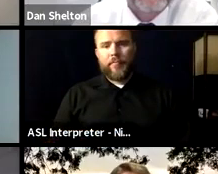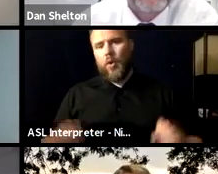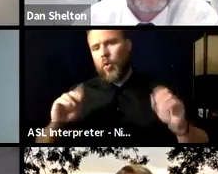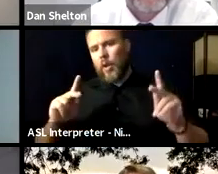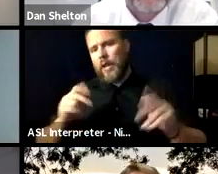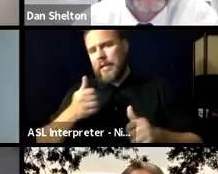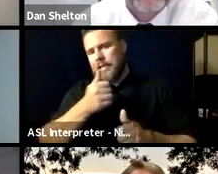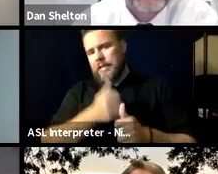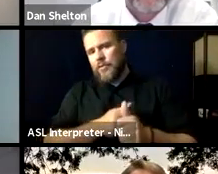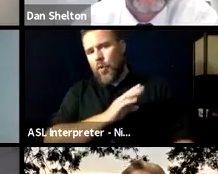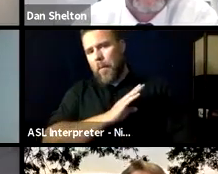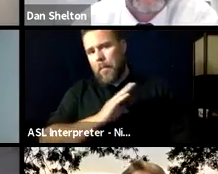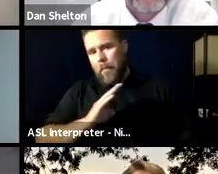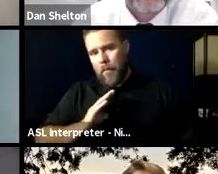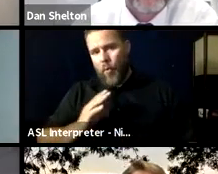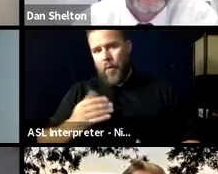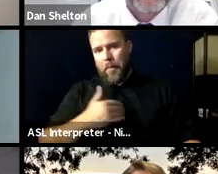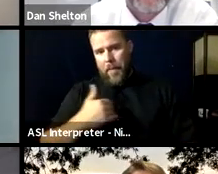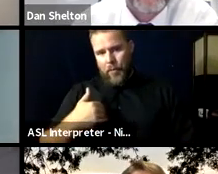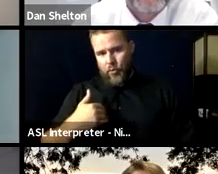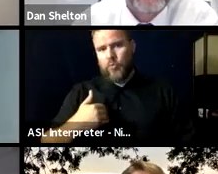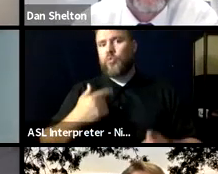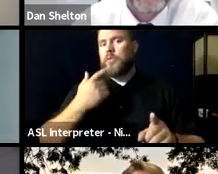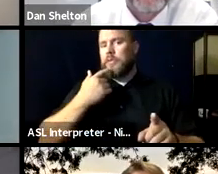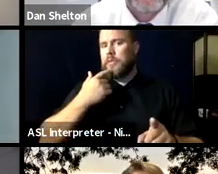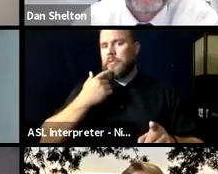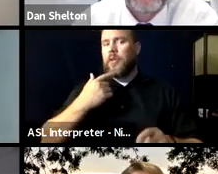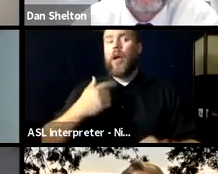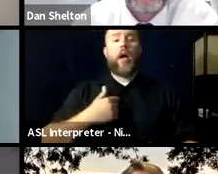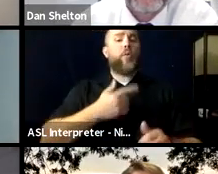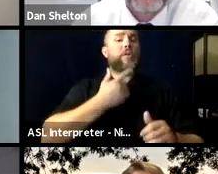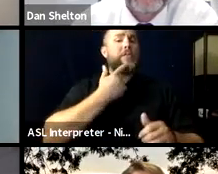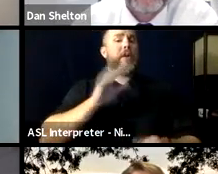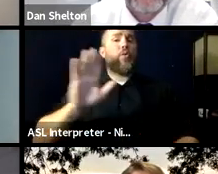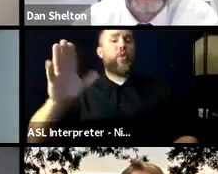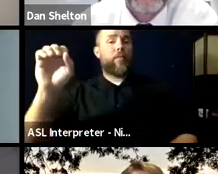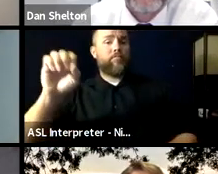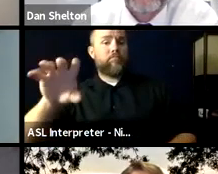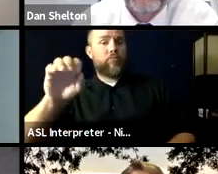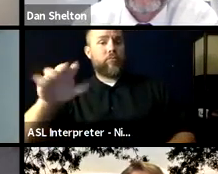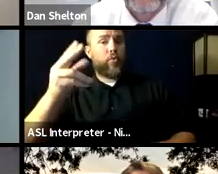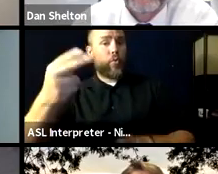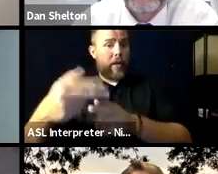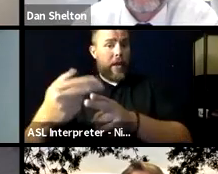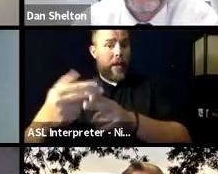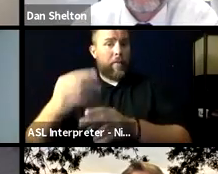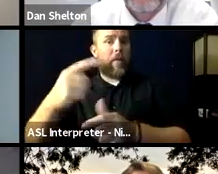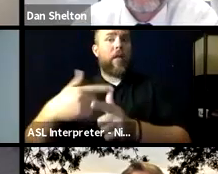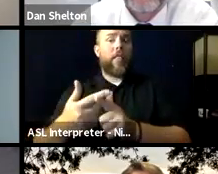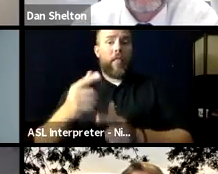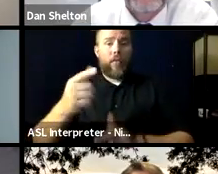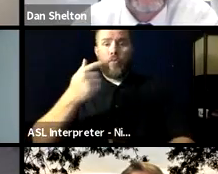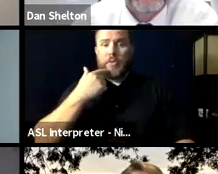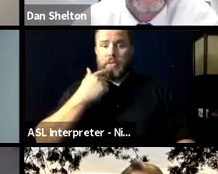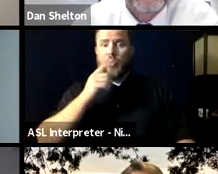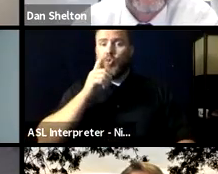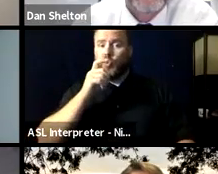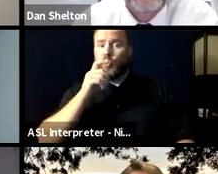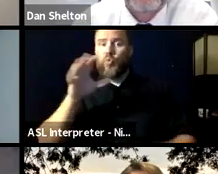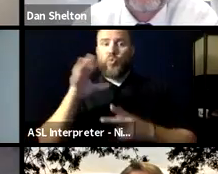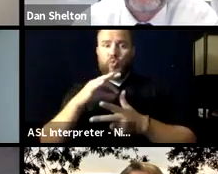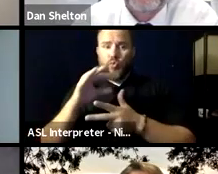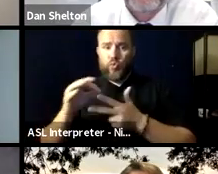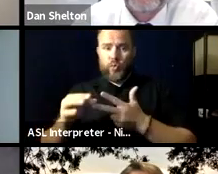member is I'm going to say your name, and you can say the name of the person that you are choosing. And again, it has to be a quorum of the board going for